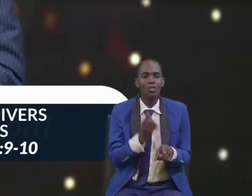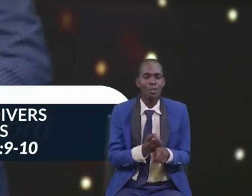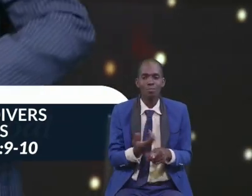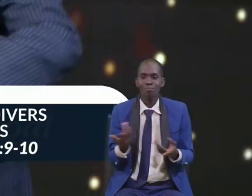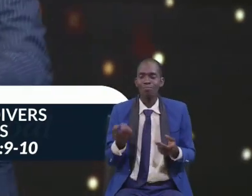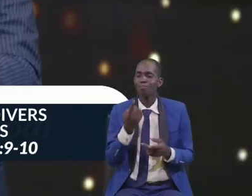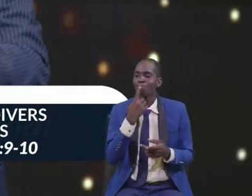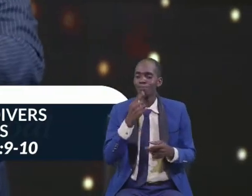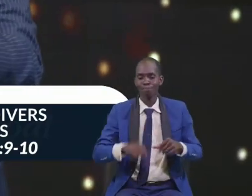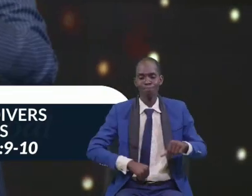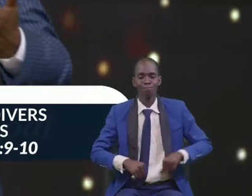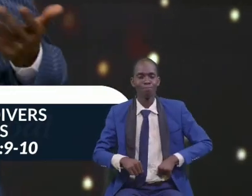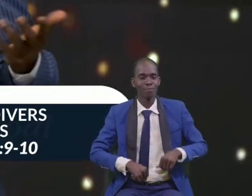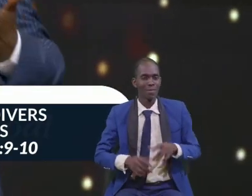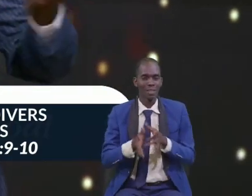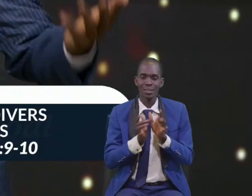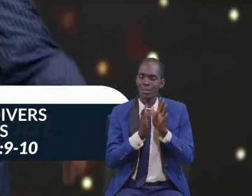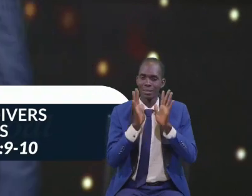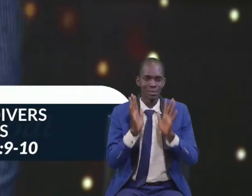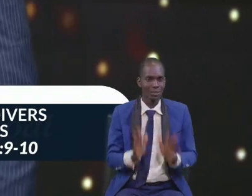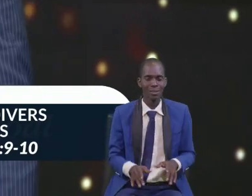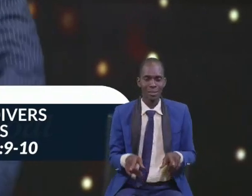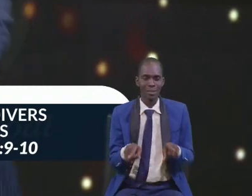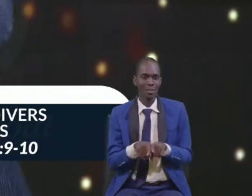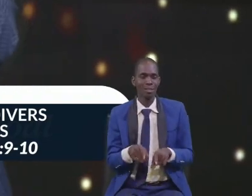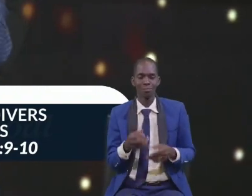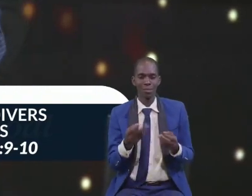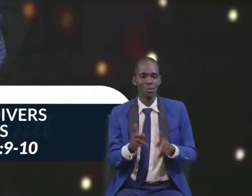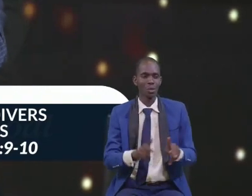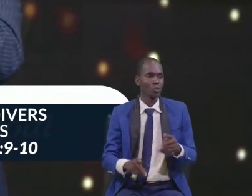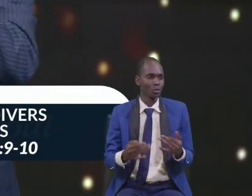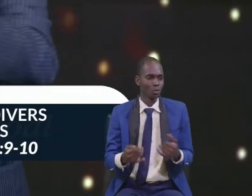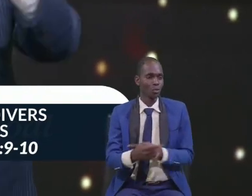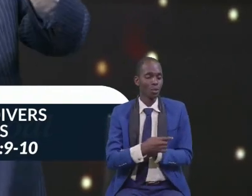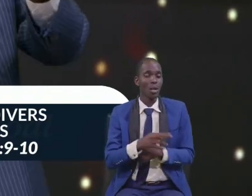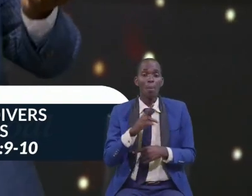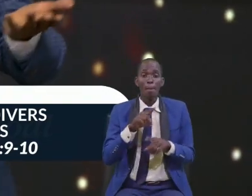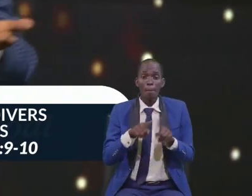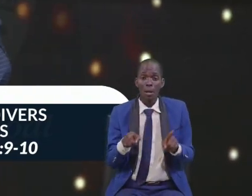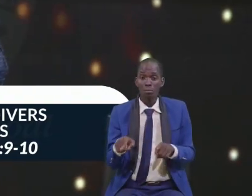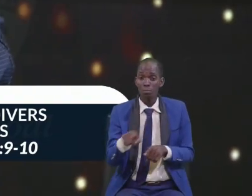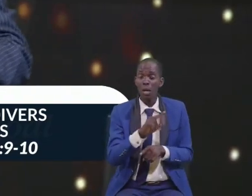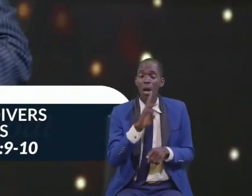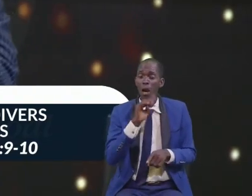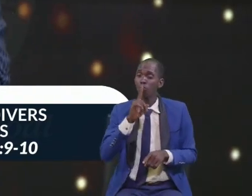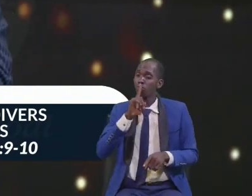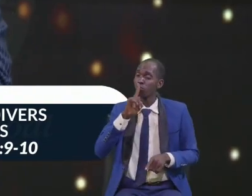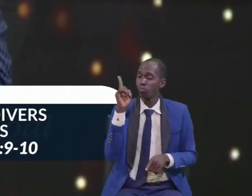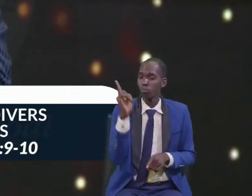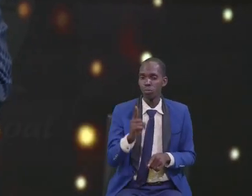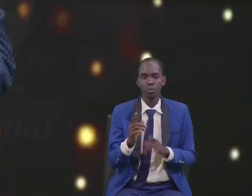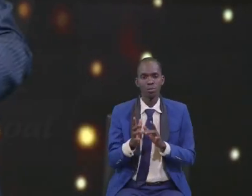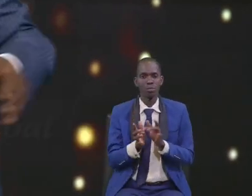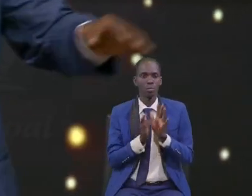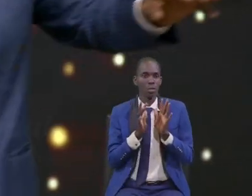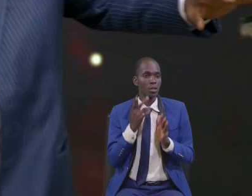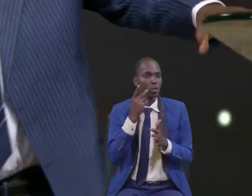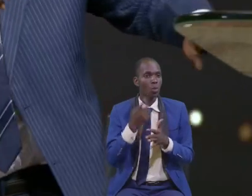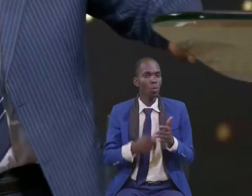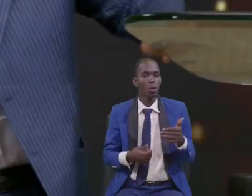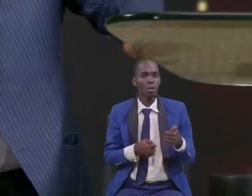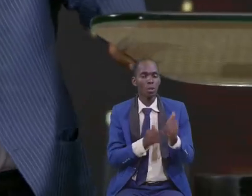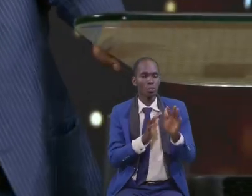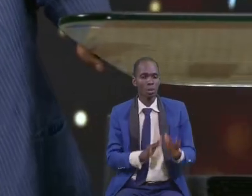Christians. They were not so Christians. They were real Christians. Look at what the apostle is saying.